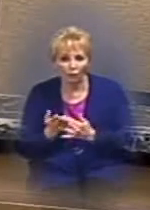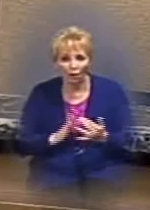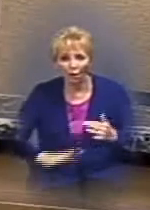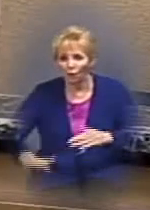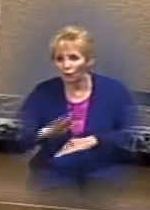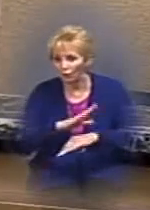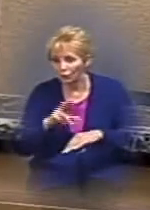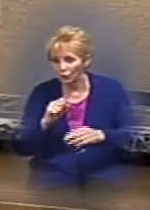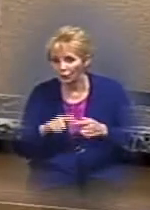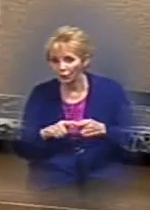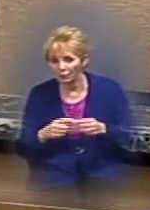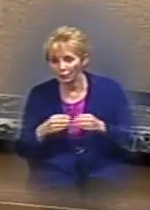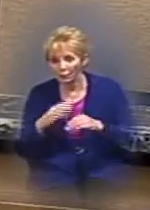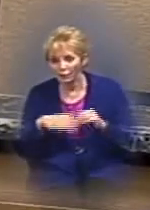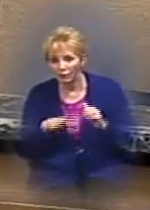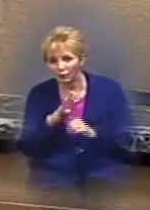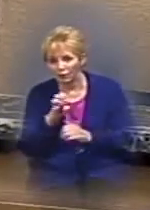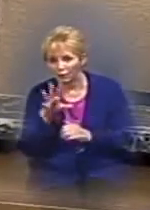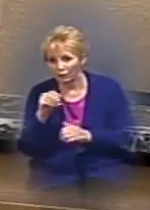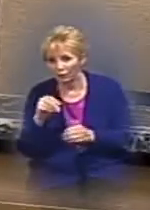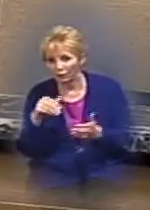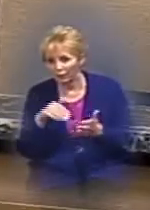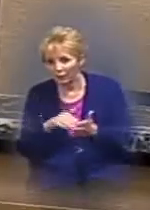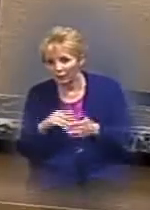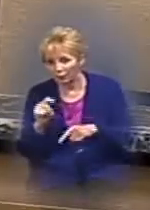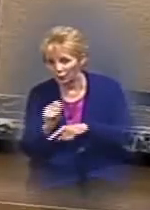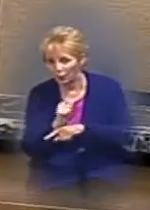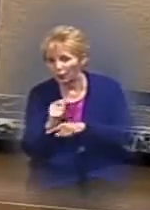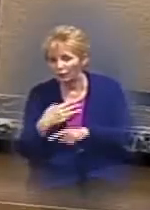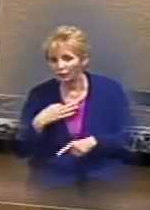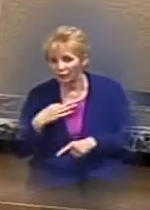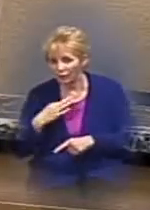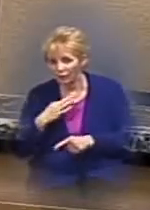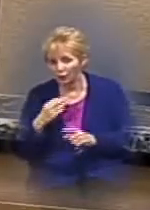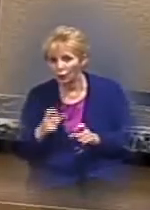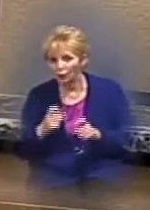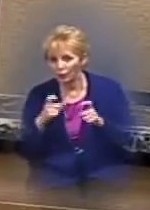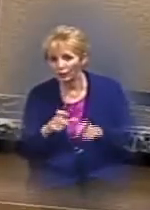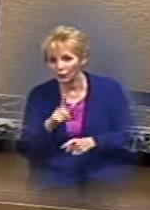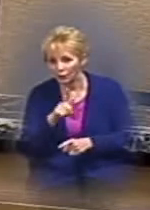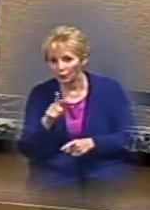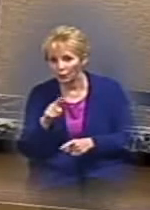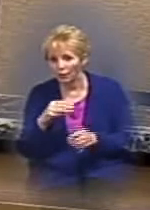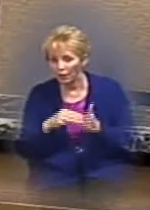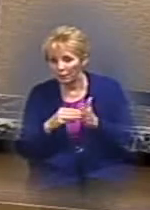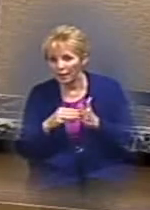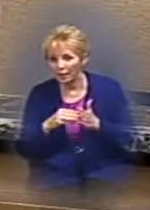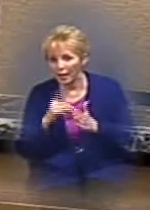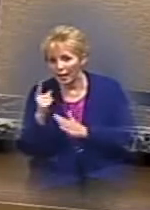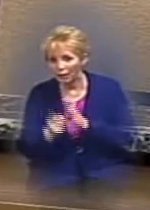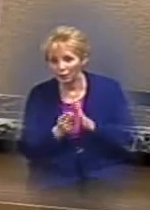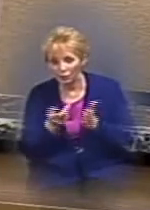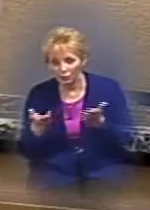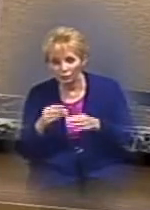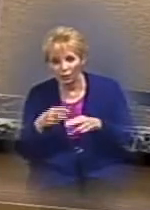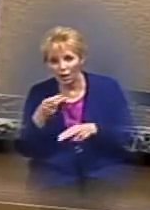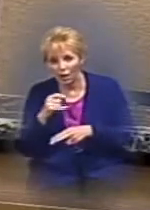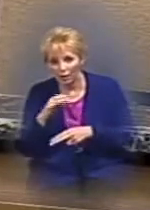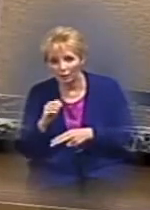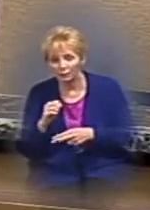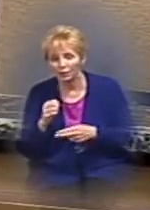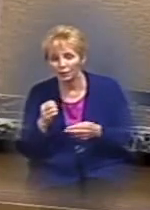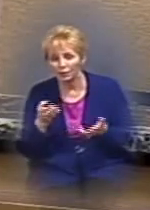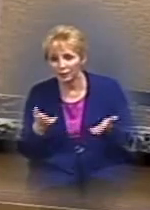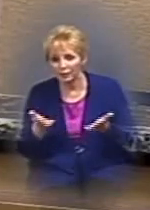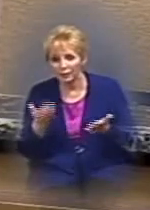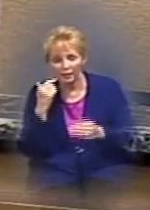And whereas more than 450,000 trained volunteers contribute 21 million hours of service to a hospice program annually.